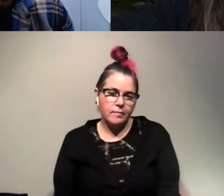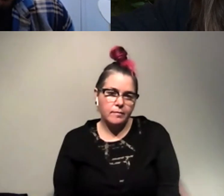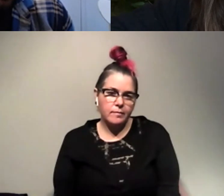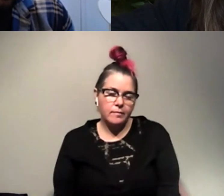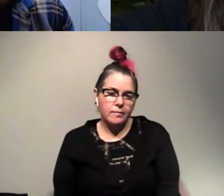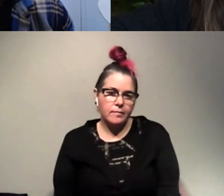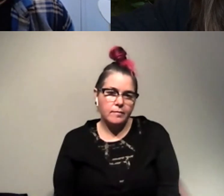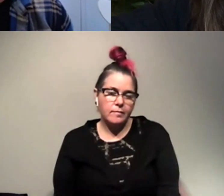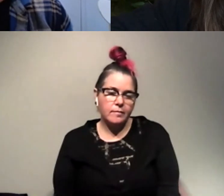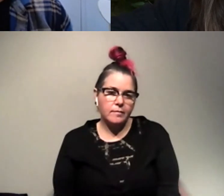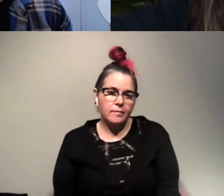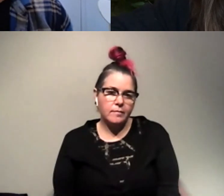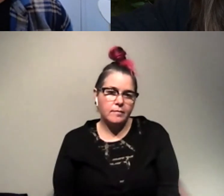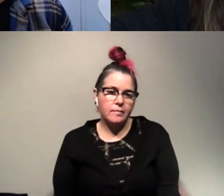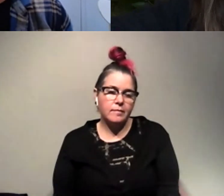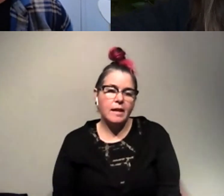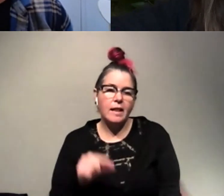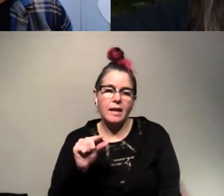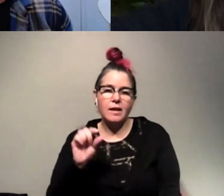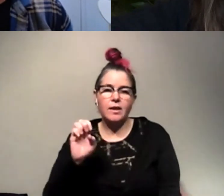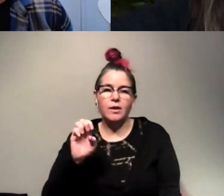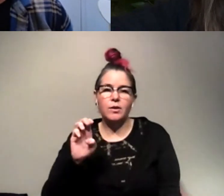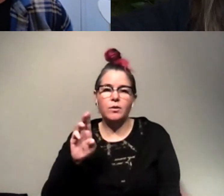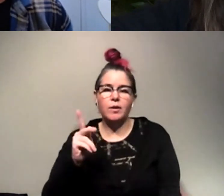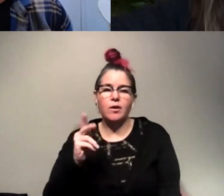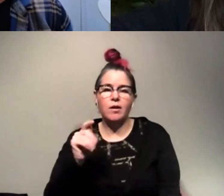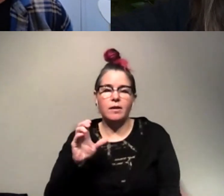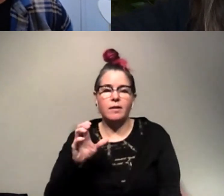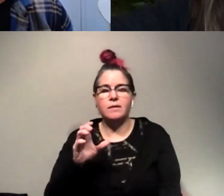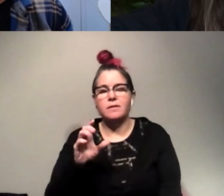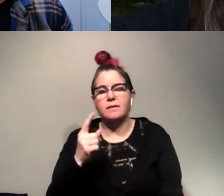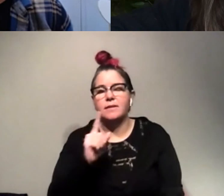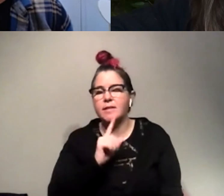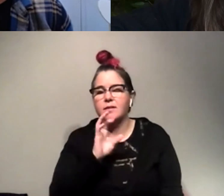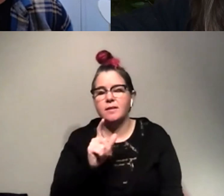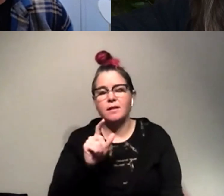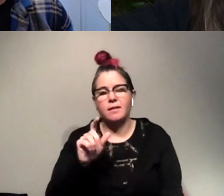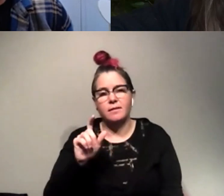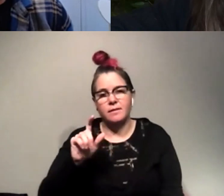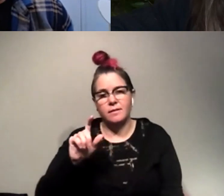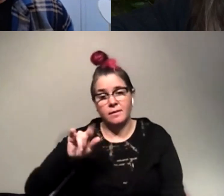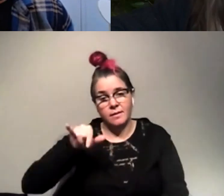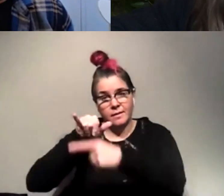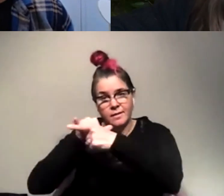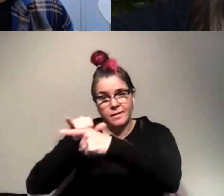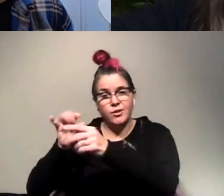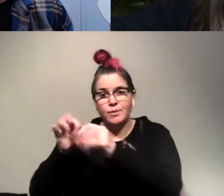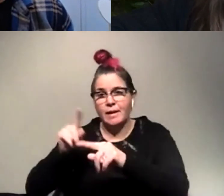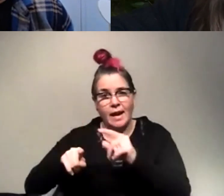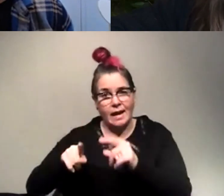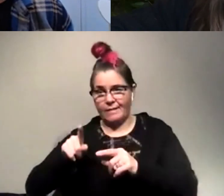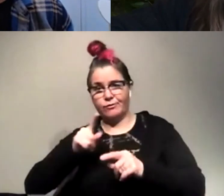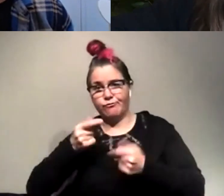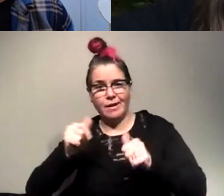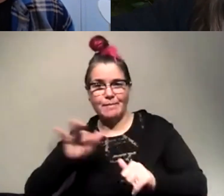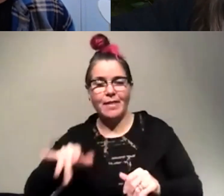little eukaryotic single cell bug called Oxytricha triflex. And I think this